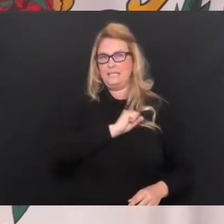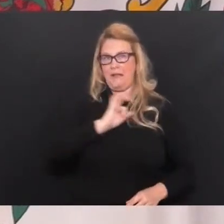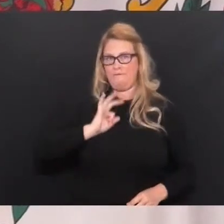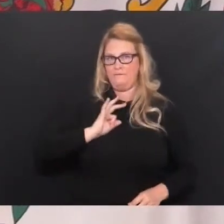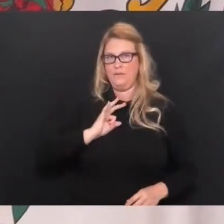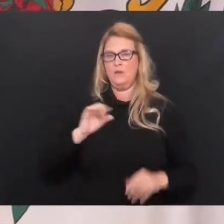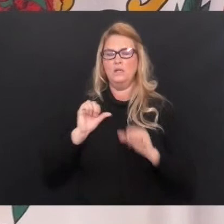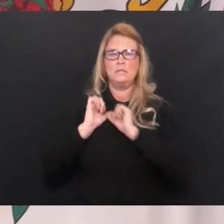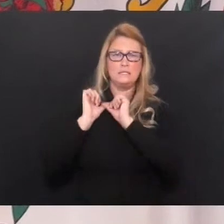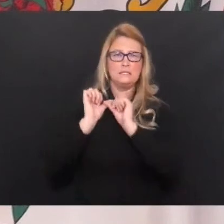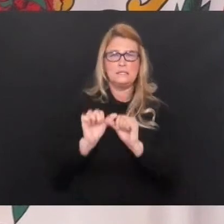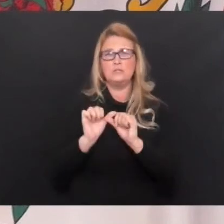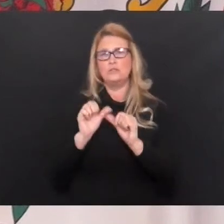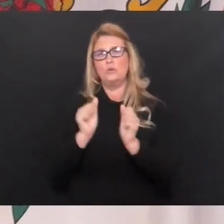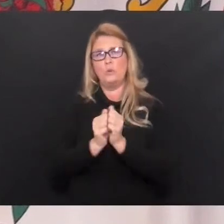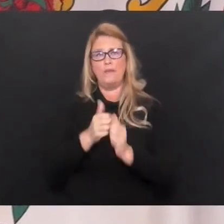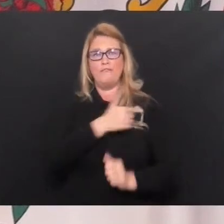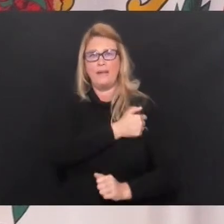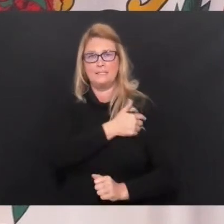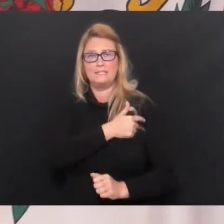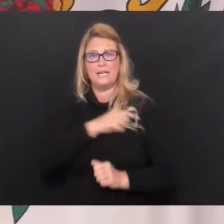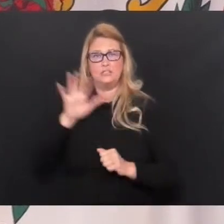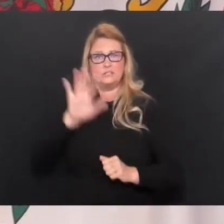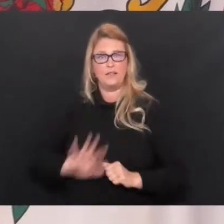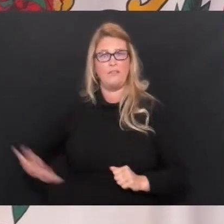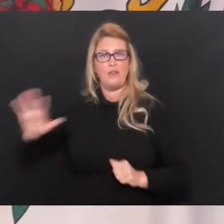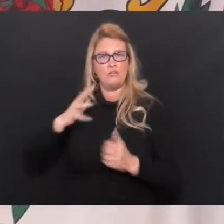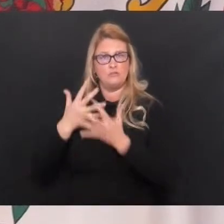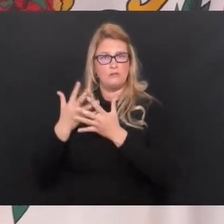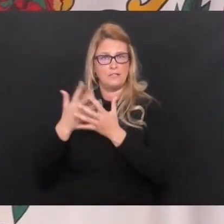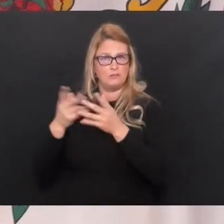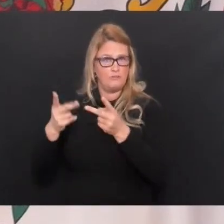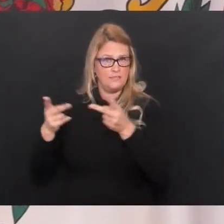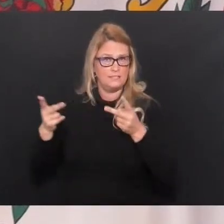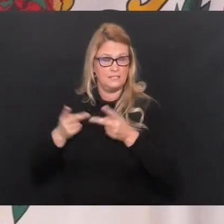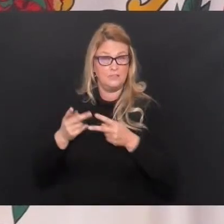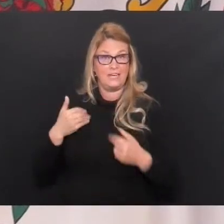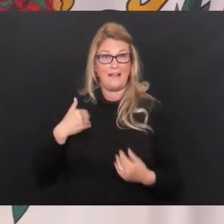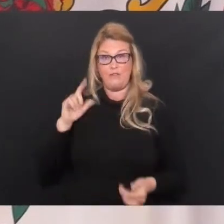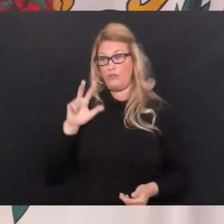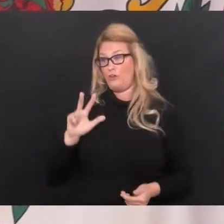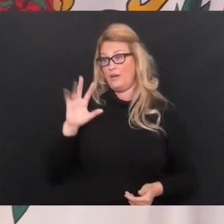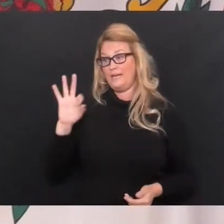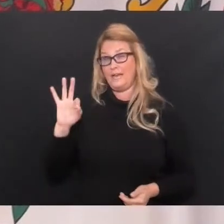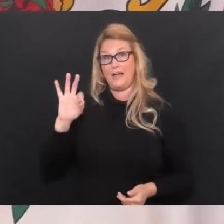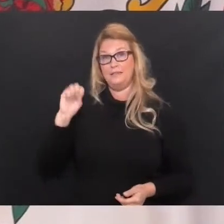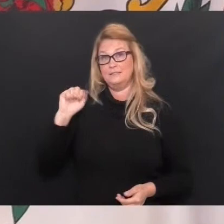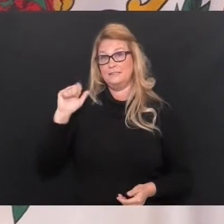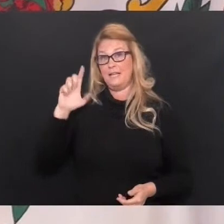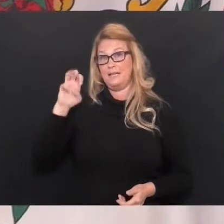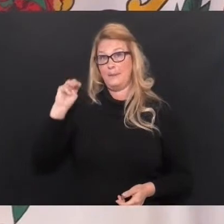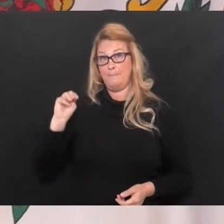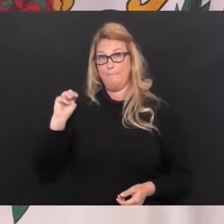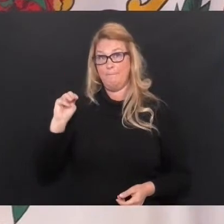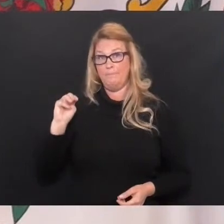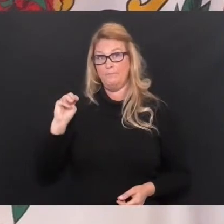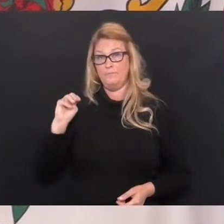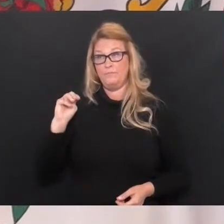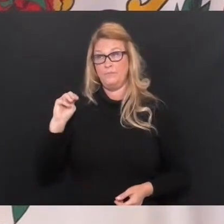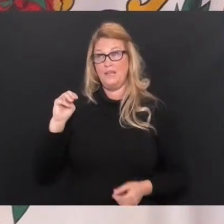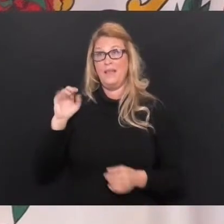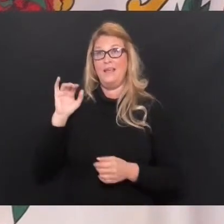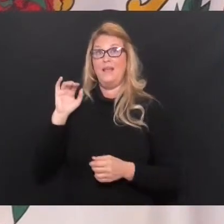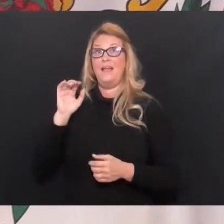to vaccinate at our correctional facilities. We have 39 at our Salem correctional facility, that's inmates,